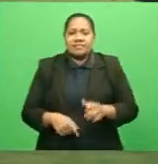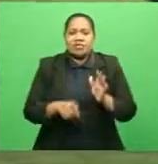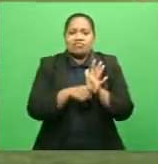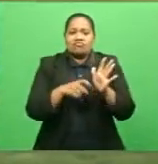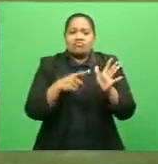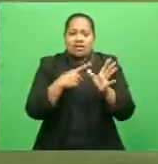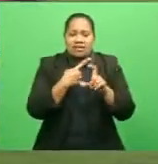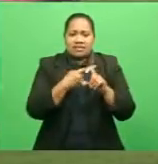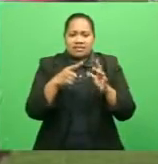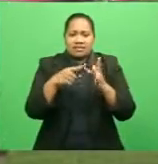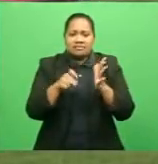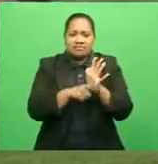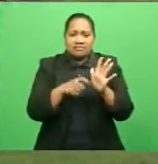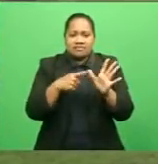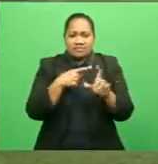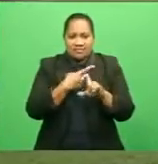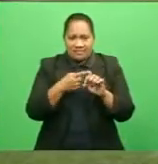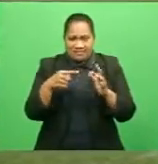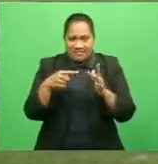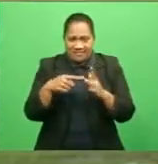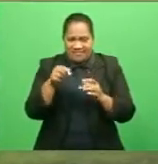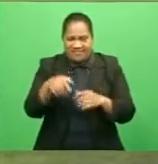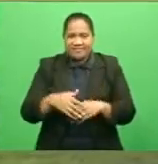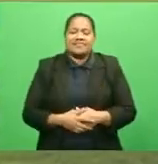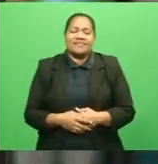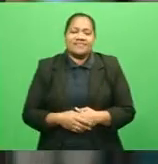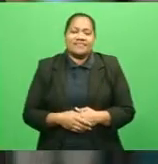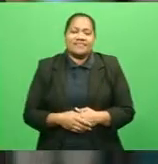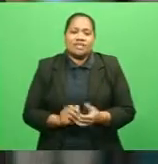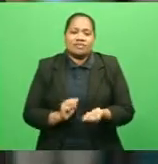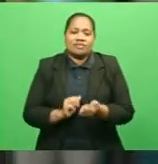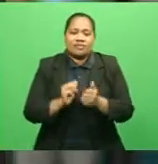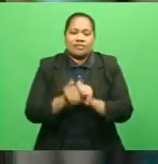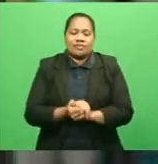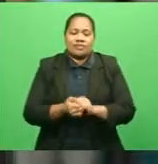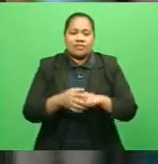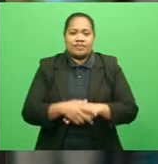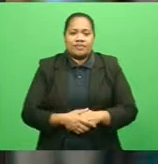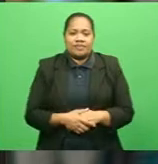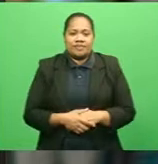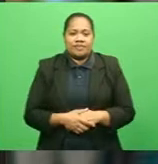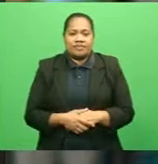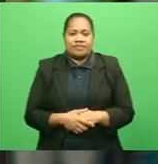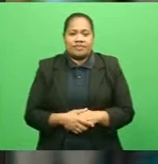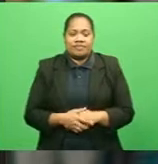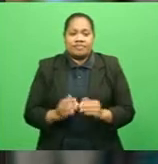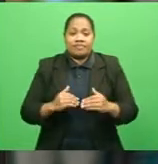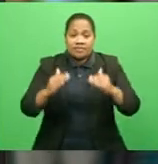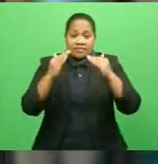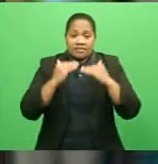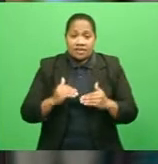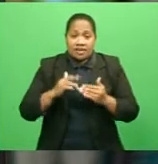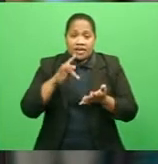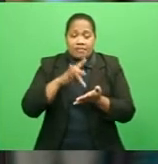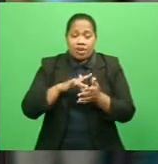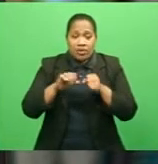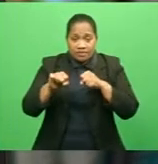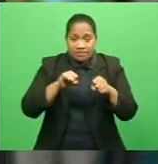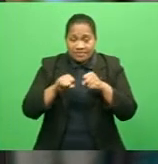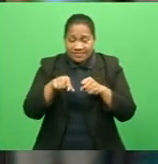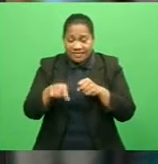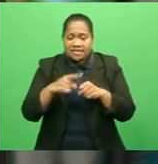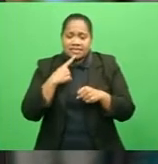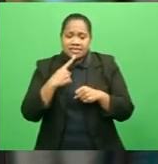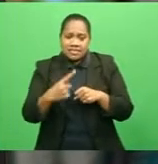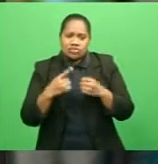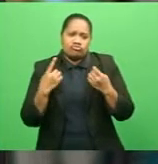ANZ Stadium. Tale Materkula, FBC Sports. Former Fiji middleweight boxing champion Sebastian the Sniper Singh